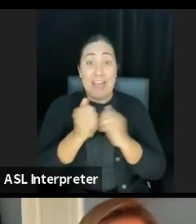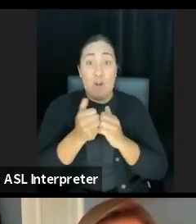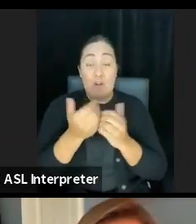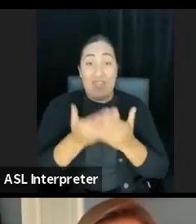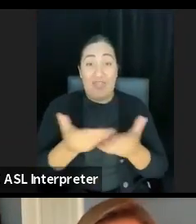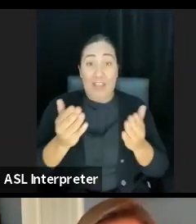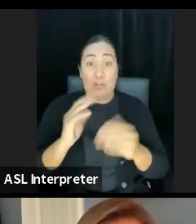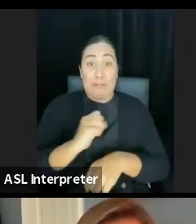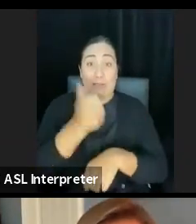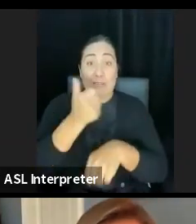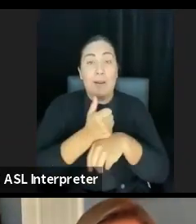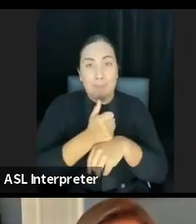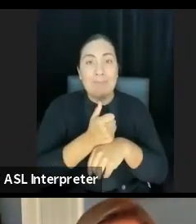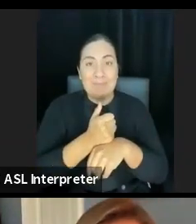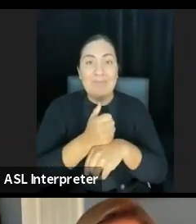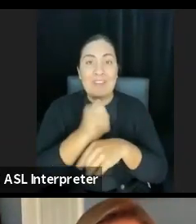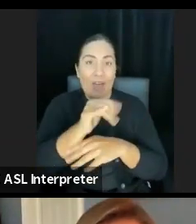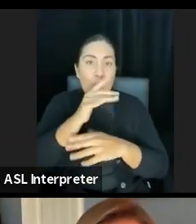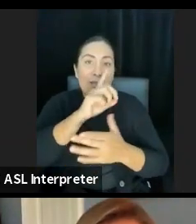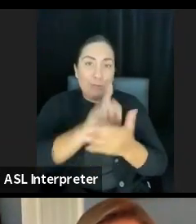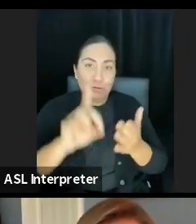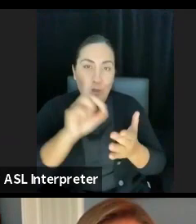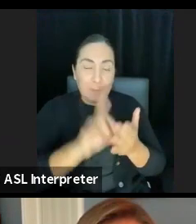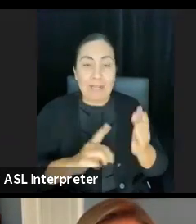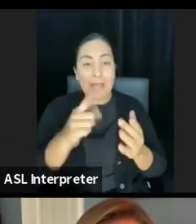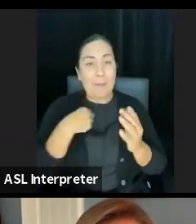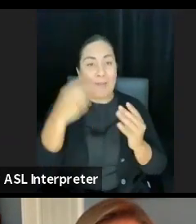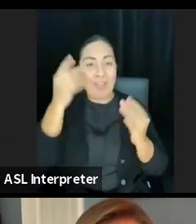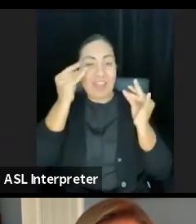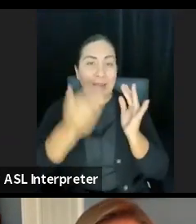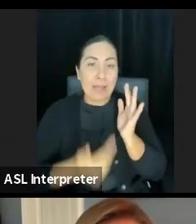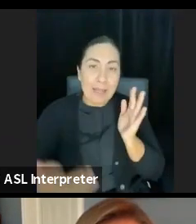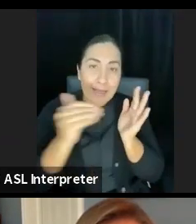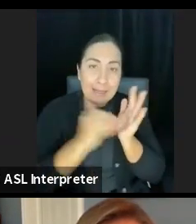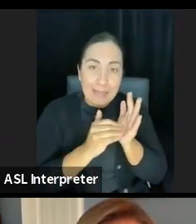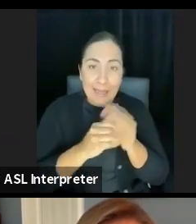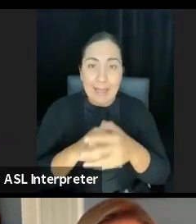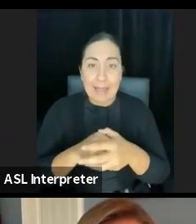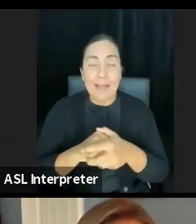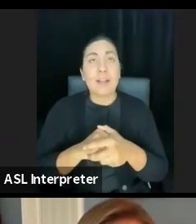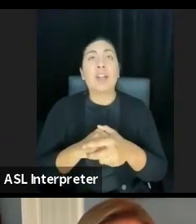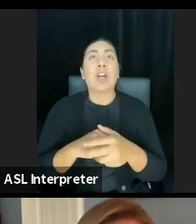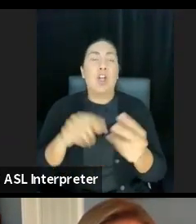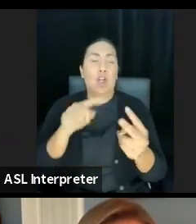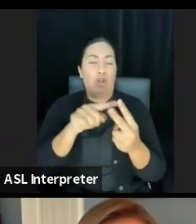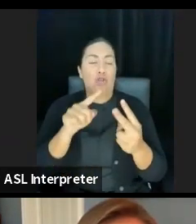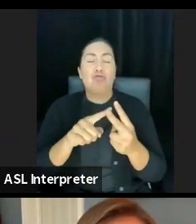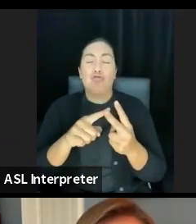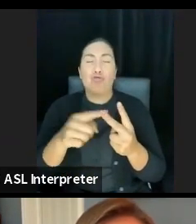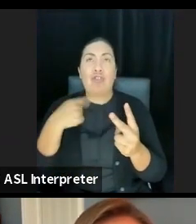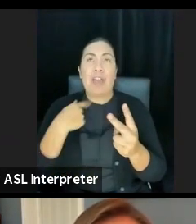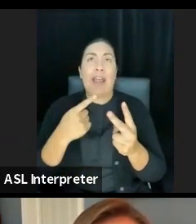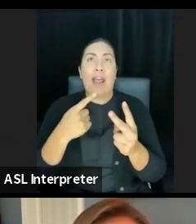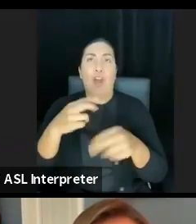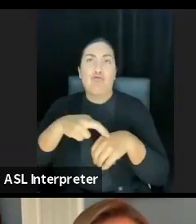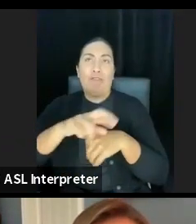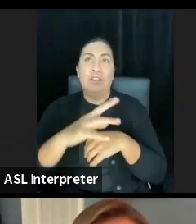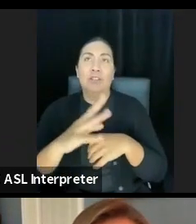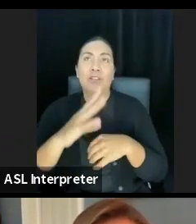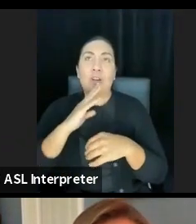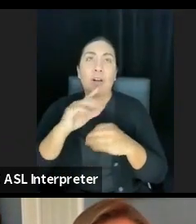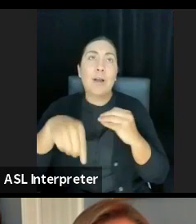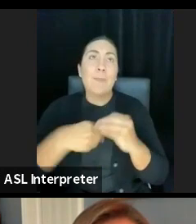And I'm thinking again about Wanagijik, the Two-Spirit artist that I referenced, who's participated